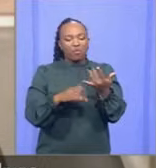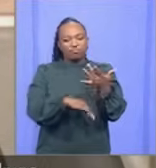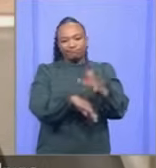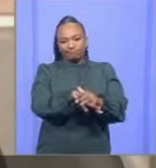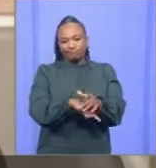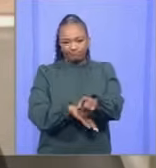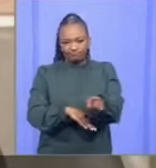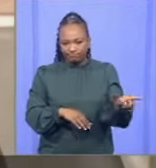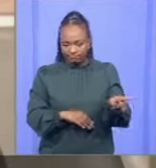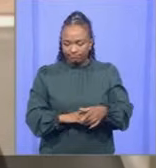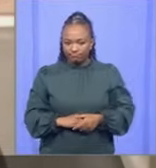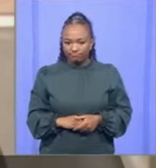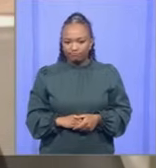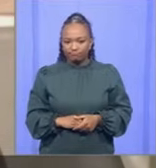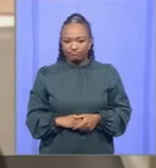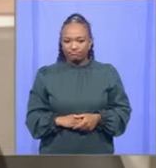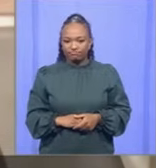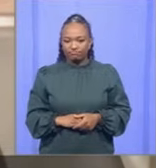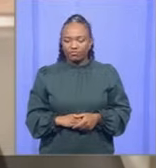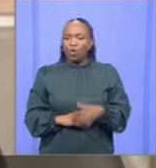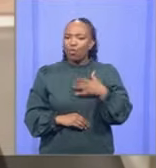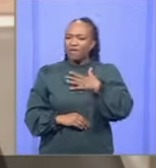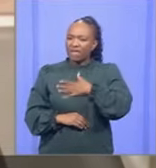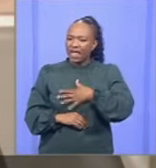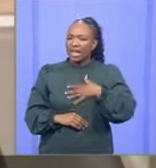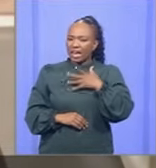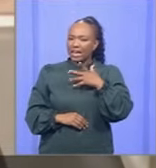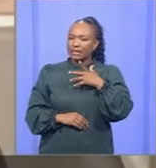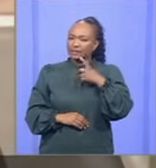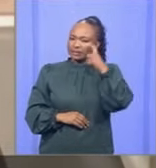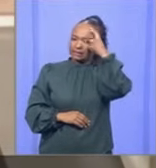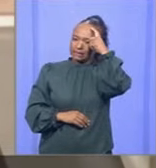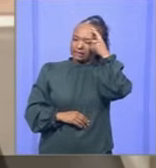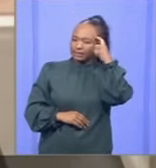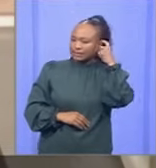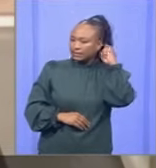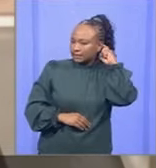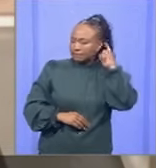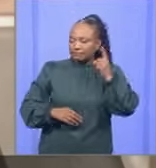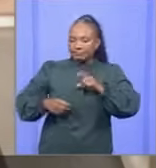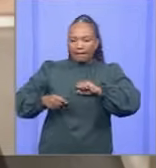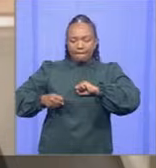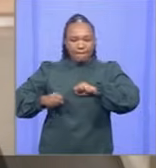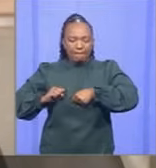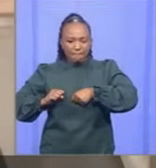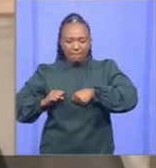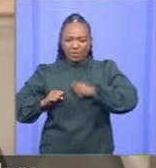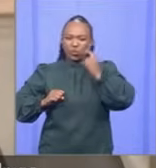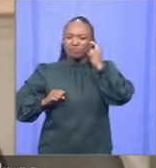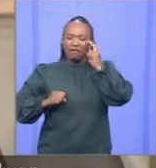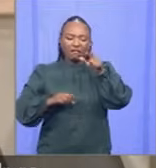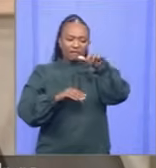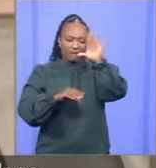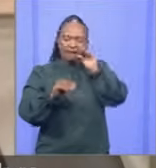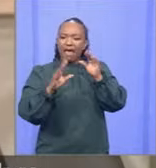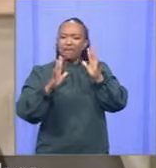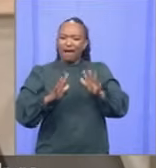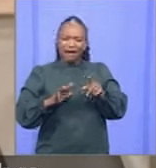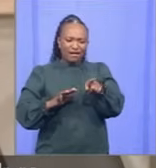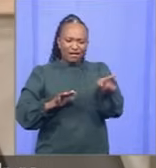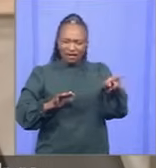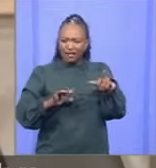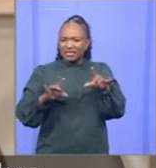are traumatized just to think that these little ones went through. It is indeed a very sad period for the people